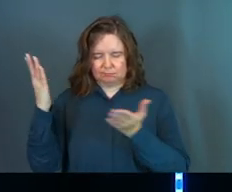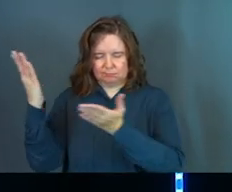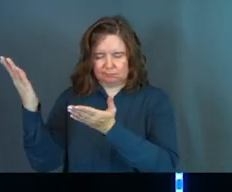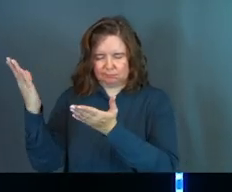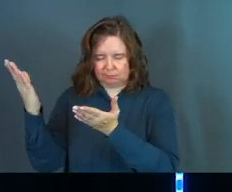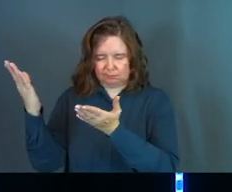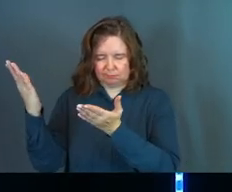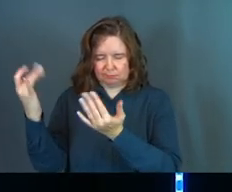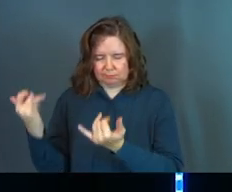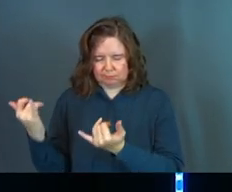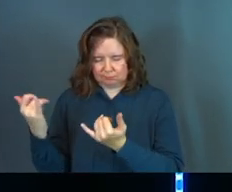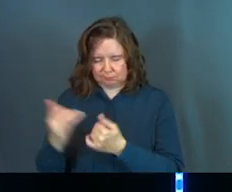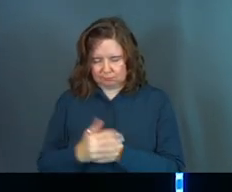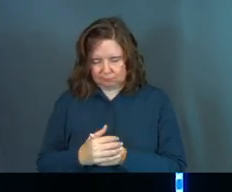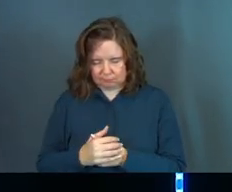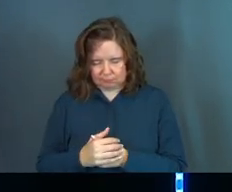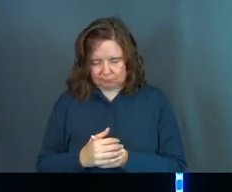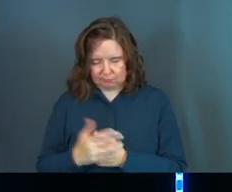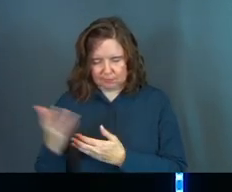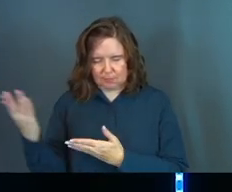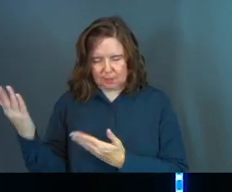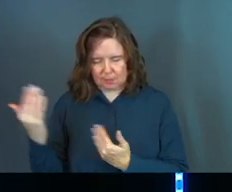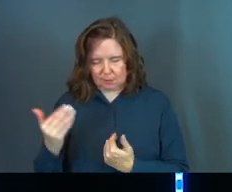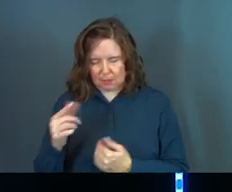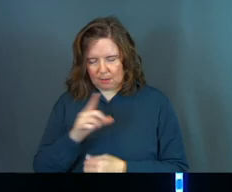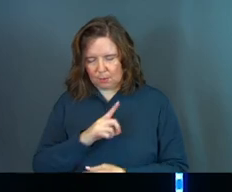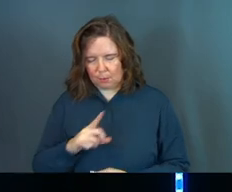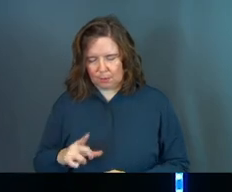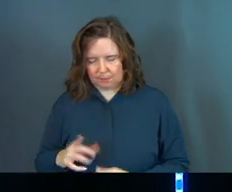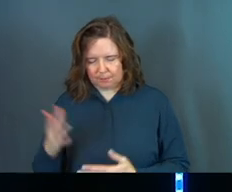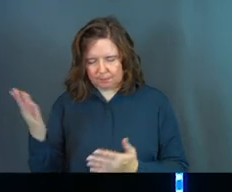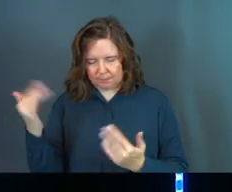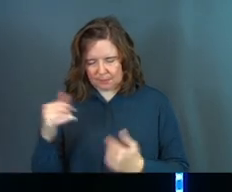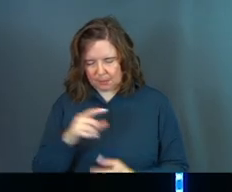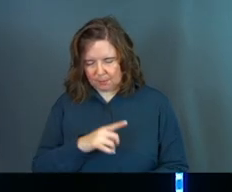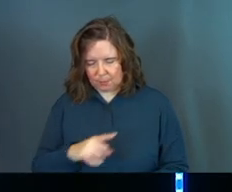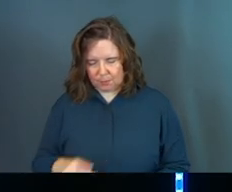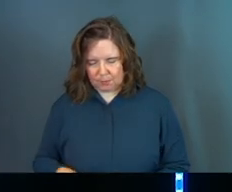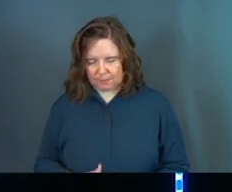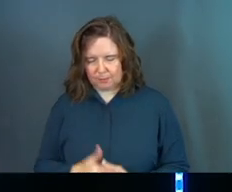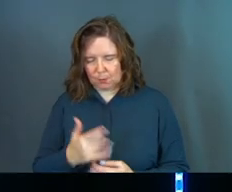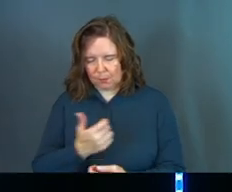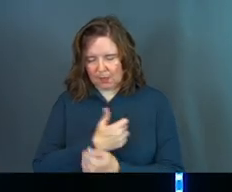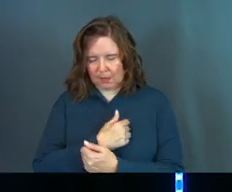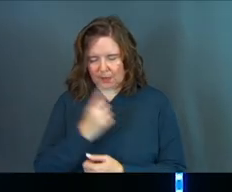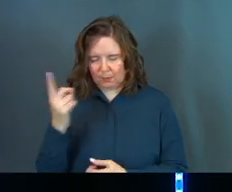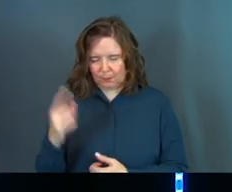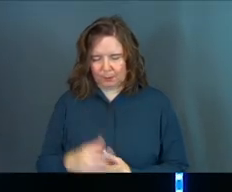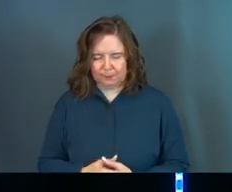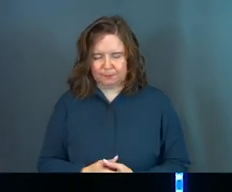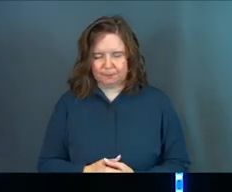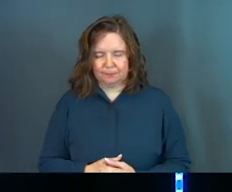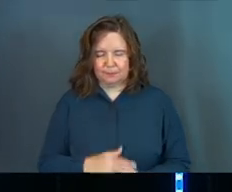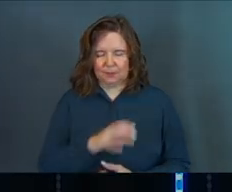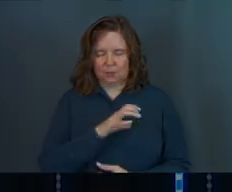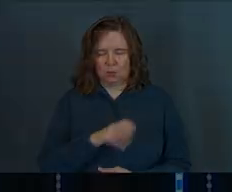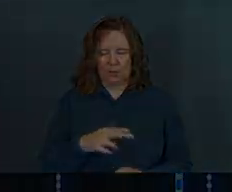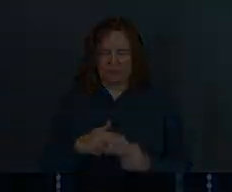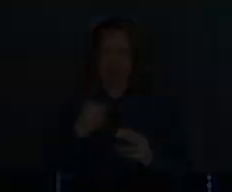right now. Come, Lord. Come, Lord. Come, Lord. We love you. In Christ's name, amen.